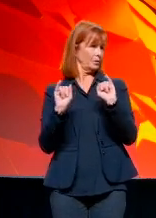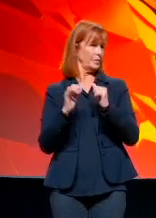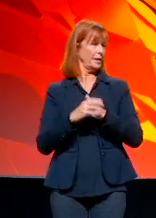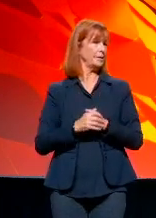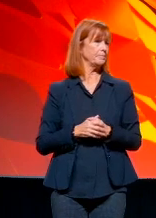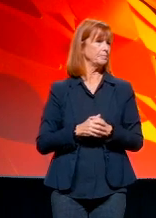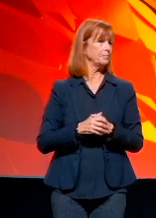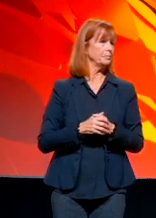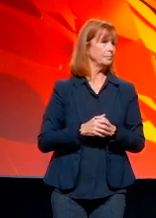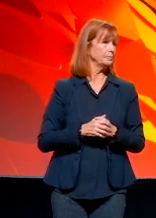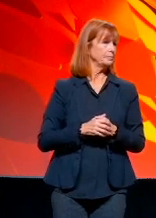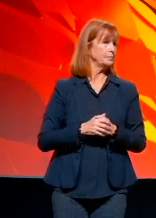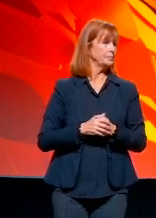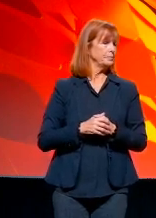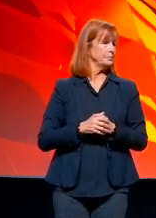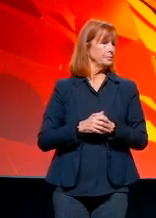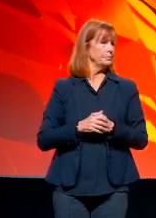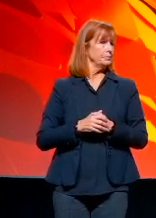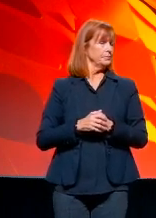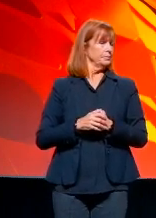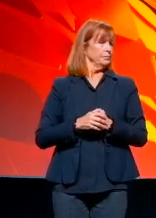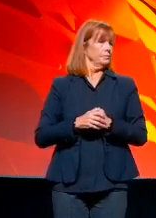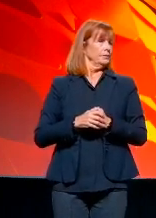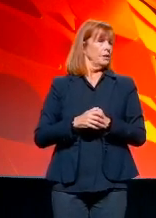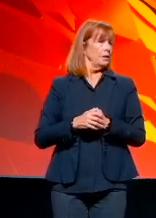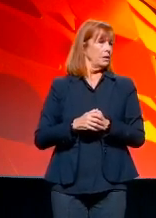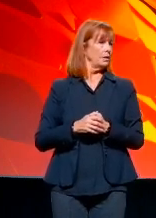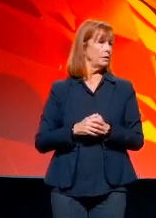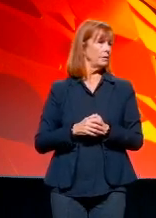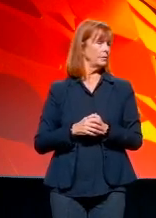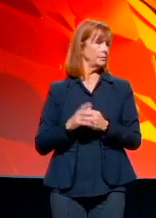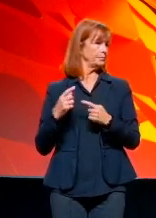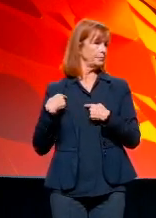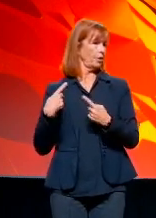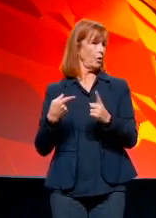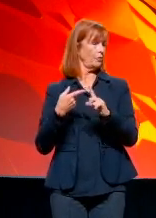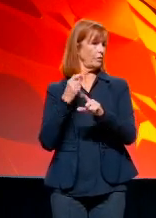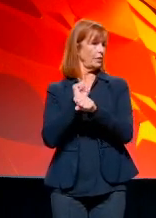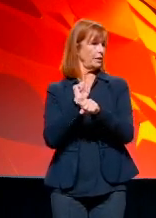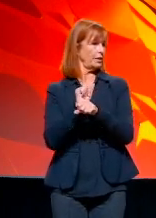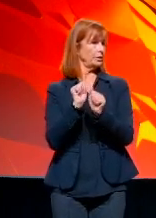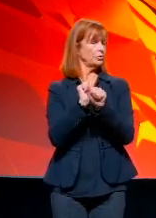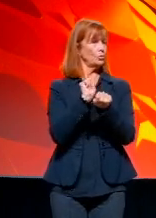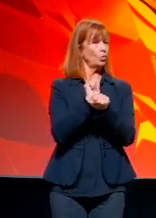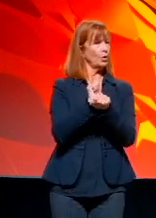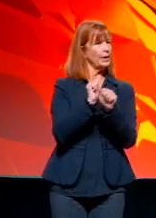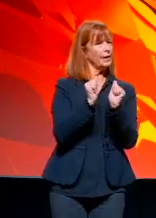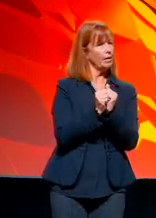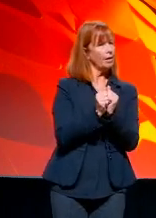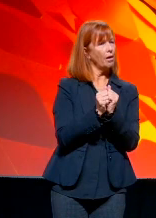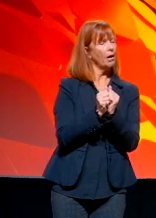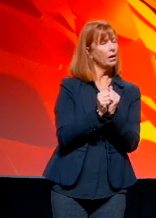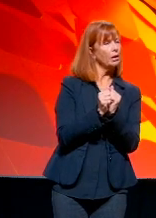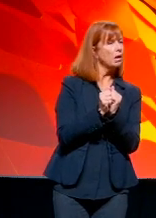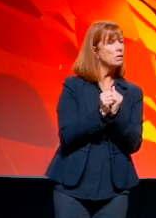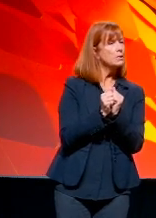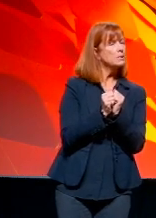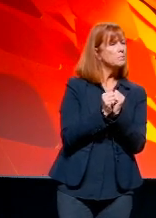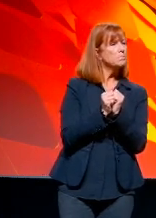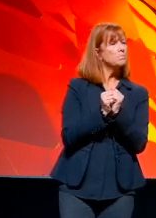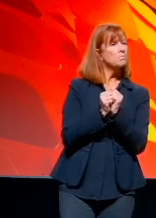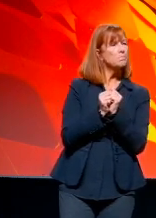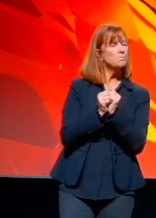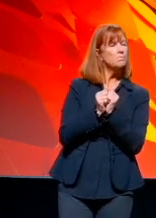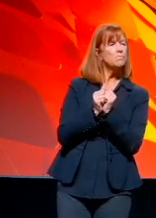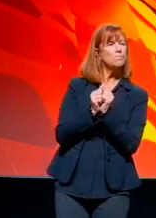the years, we work on a variety of robotic platforms, from robot dogs to quadcopters, and all the way to